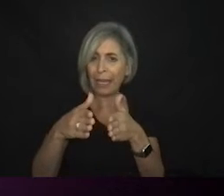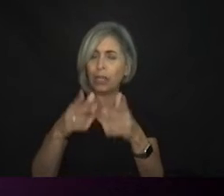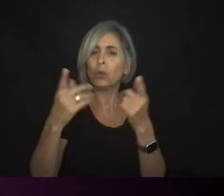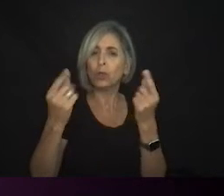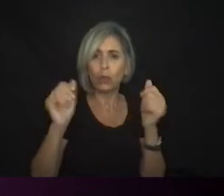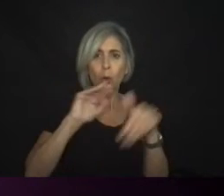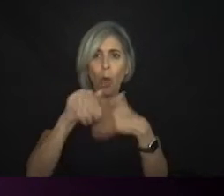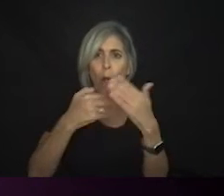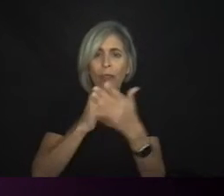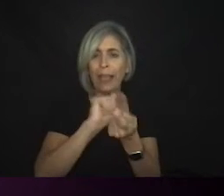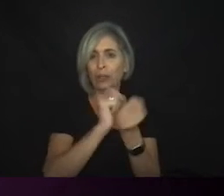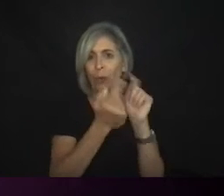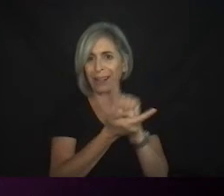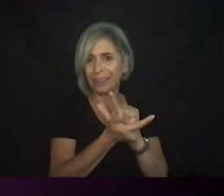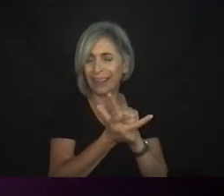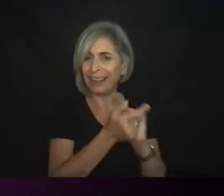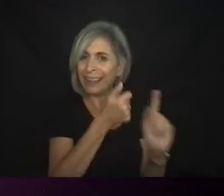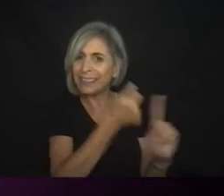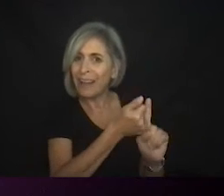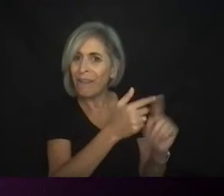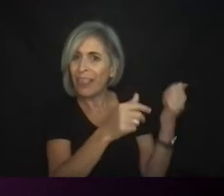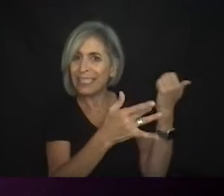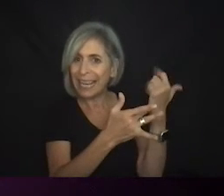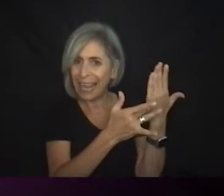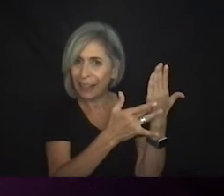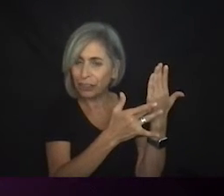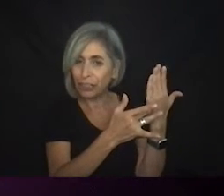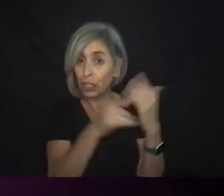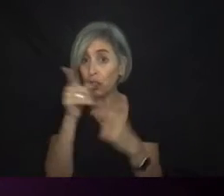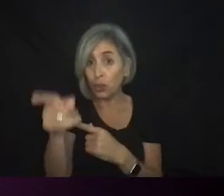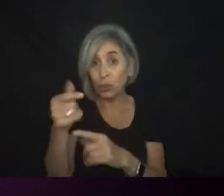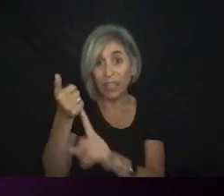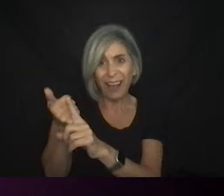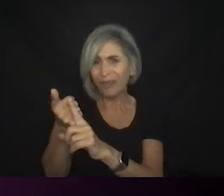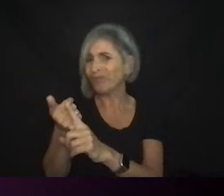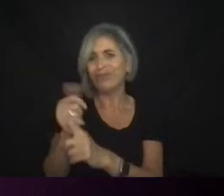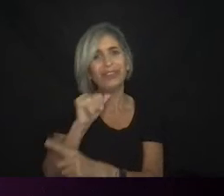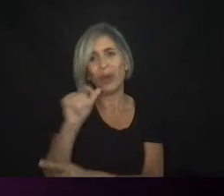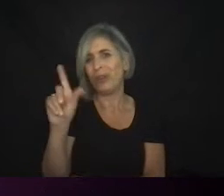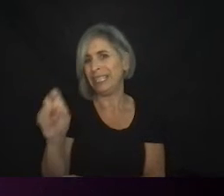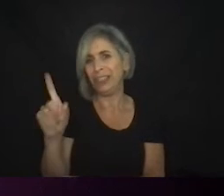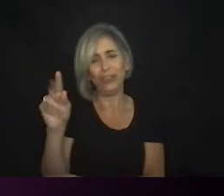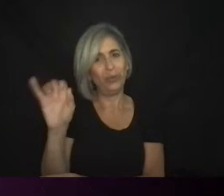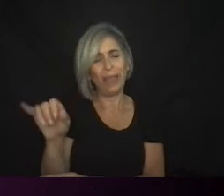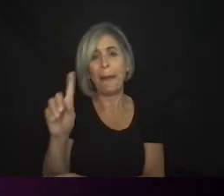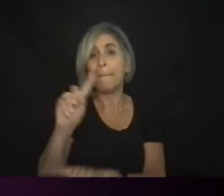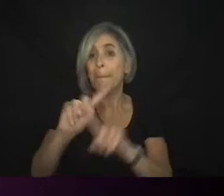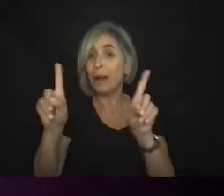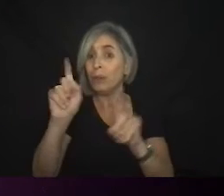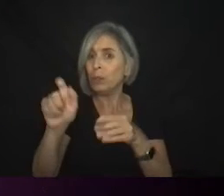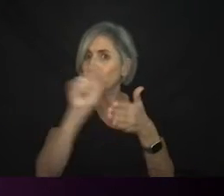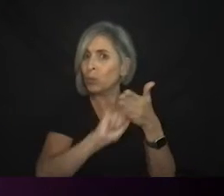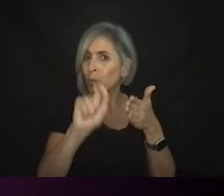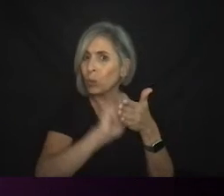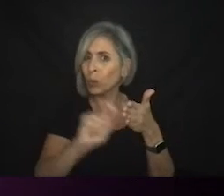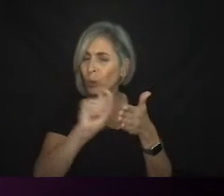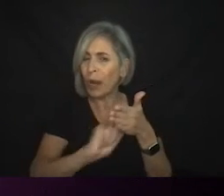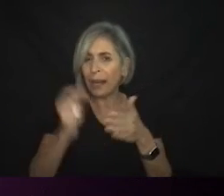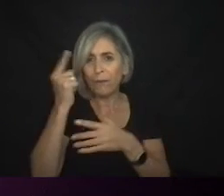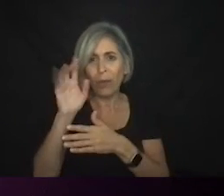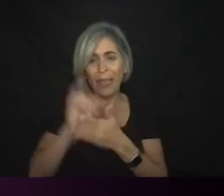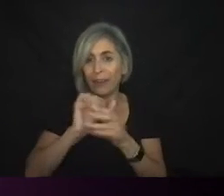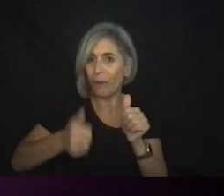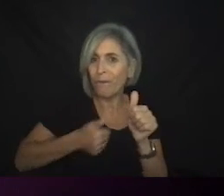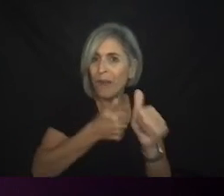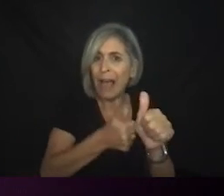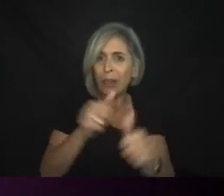that translating. You won't have to do anything special on your end. So the main thing is that we need to follow